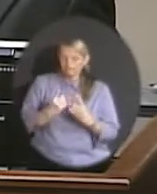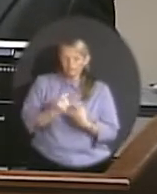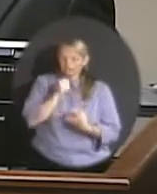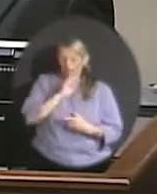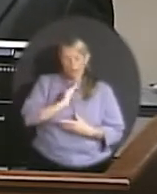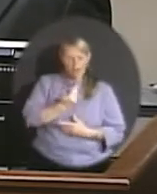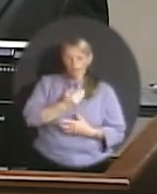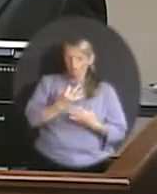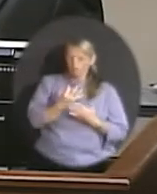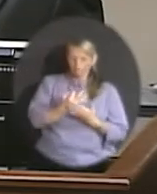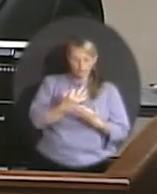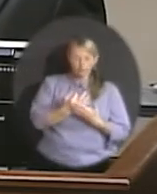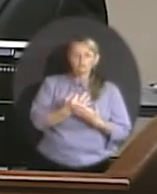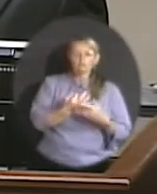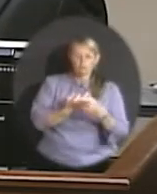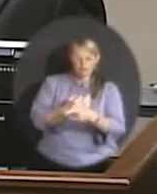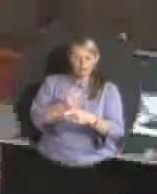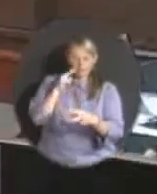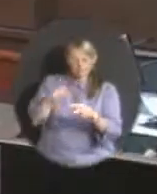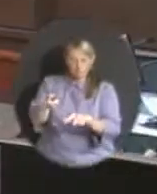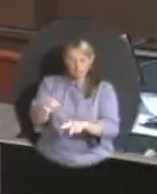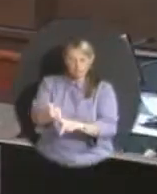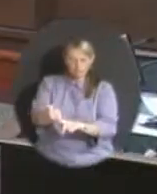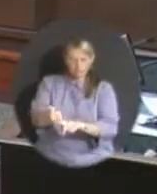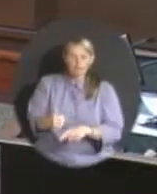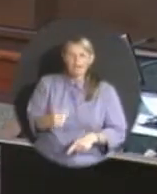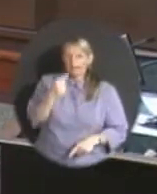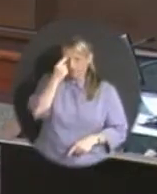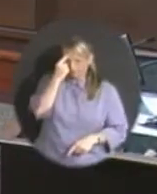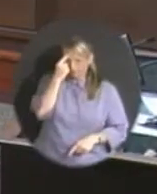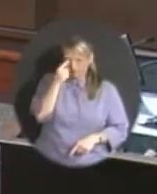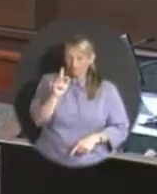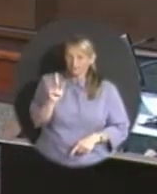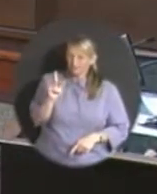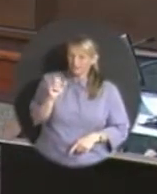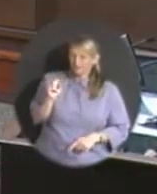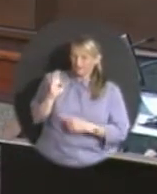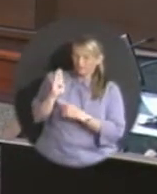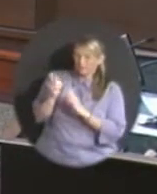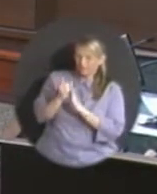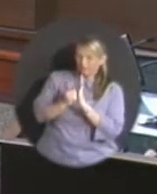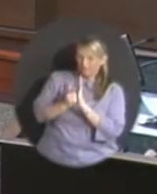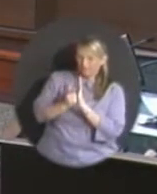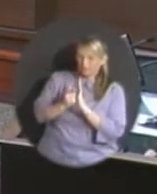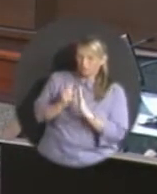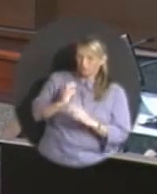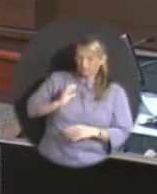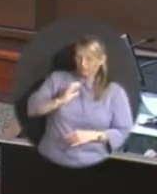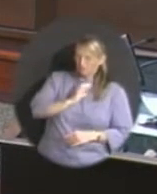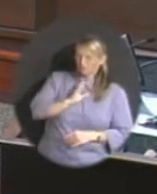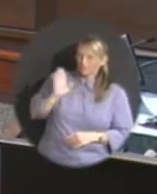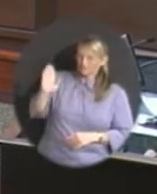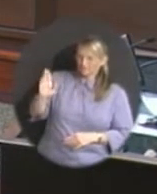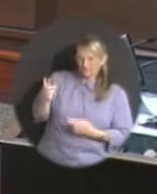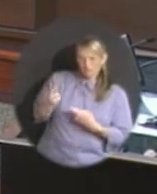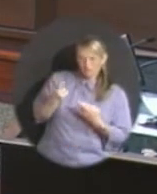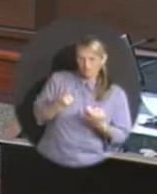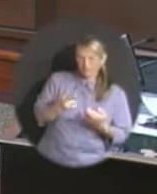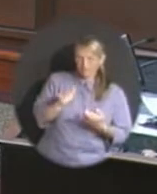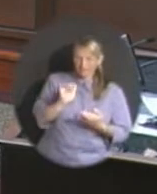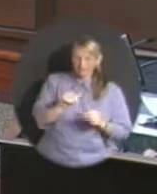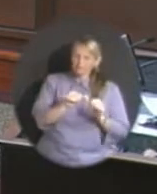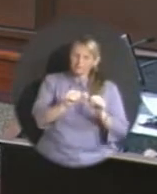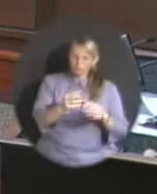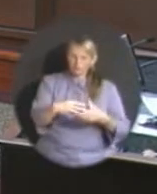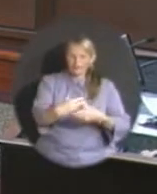length on those. And I believe at the direction of KSB Legal Counsel, that's a recommendation Yes. that they stay outside of Correct. it. Correct?